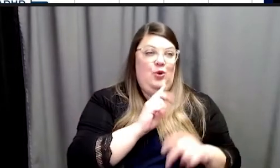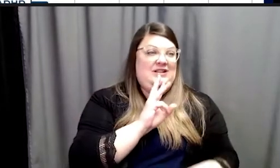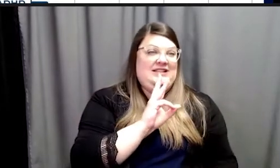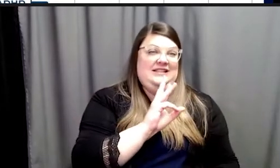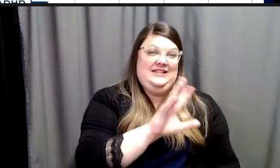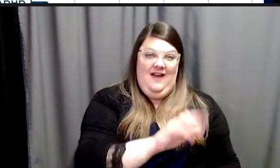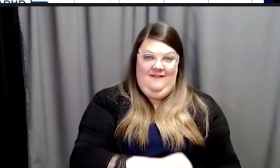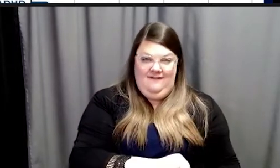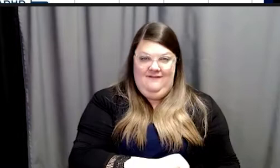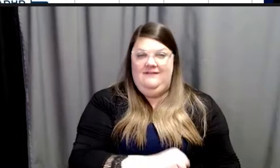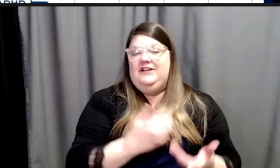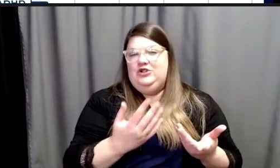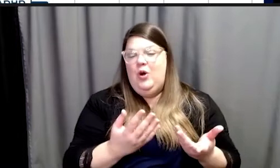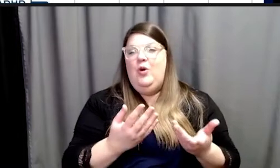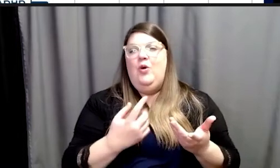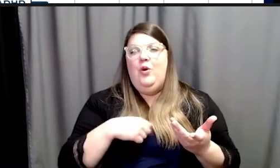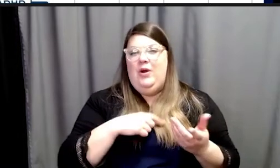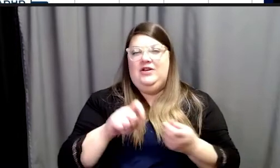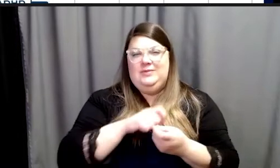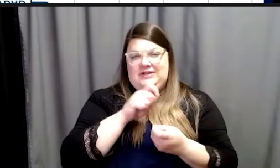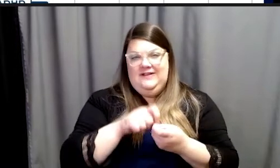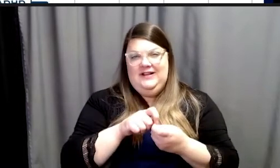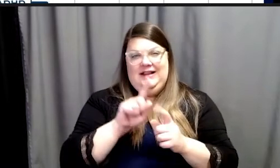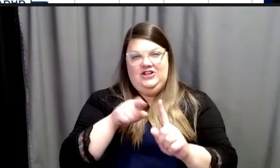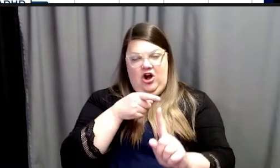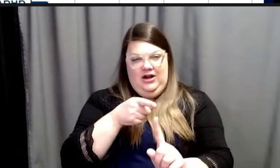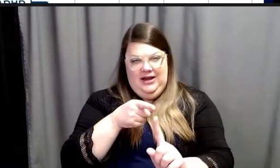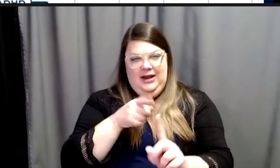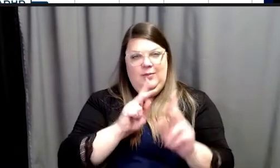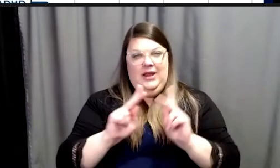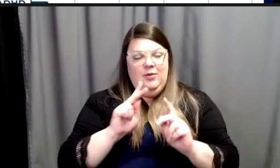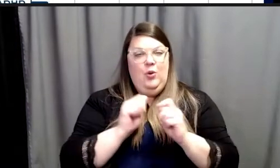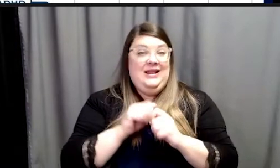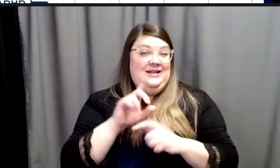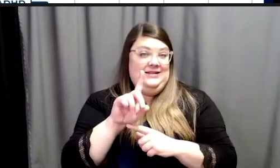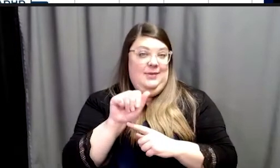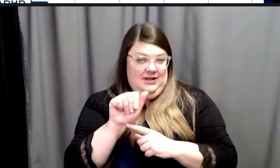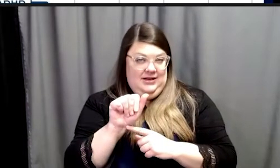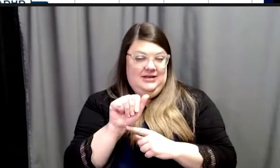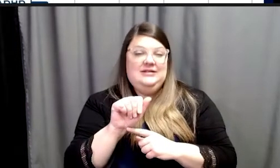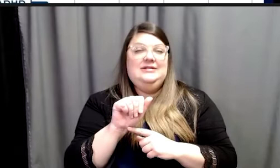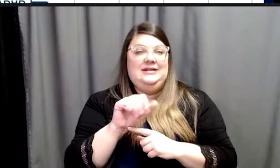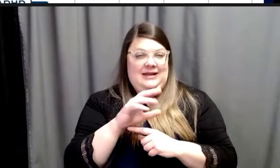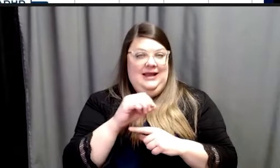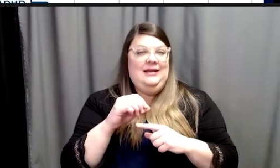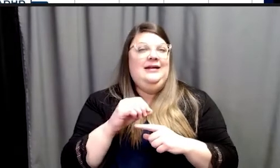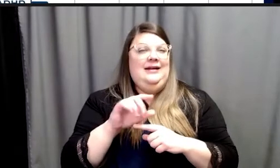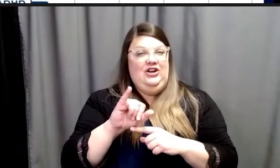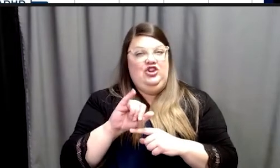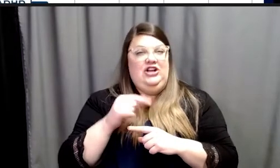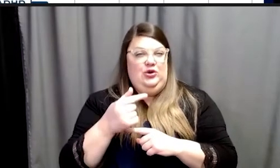old. And so we were specifically targeting people with disabilities in intergenerational